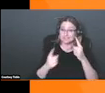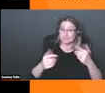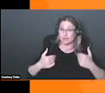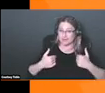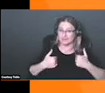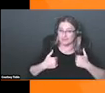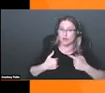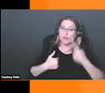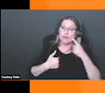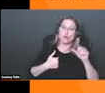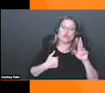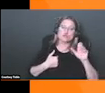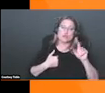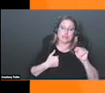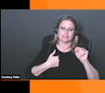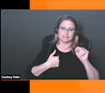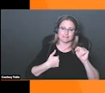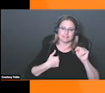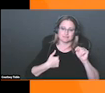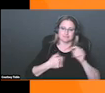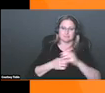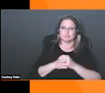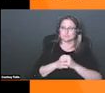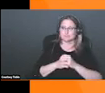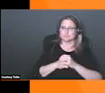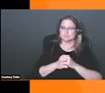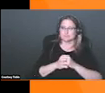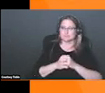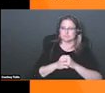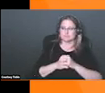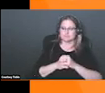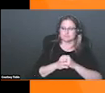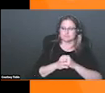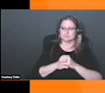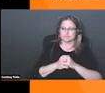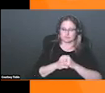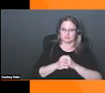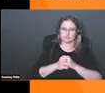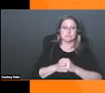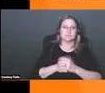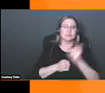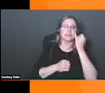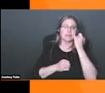funding. It's the same with if you're a business, let's say you're a